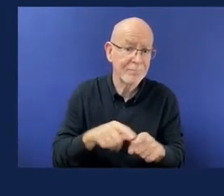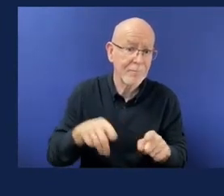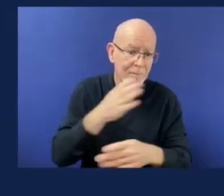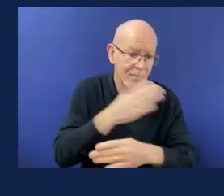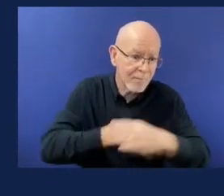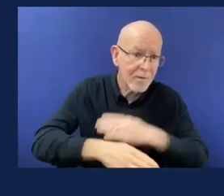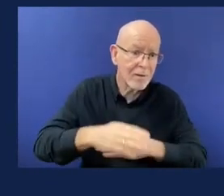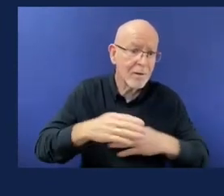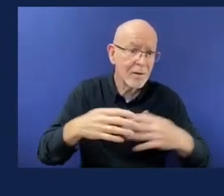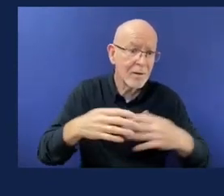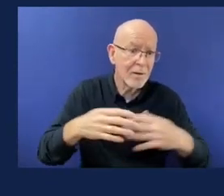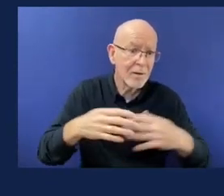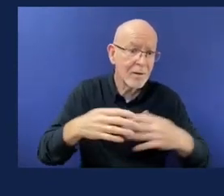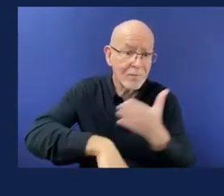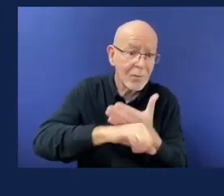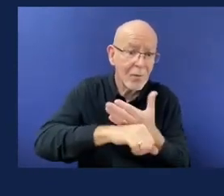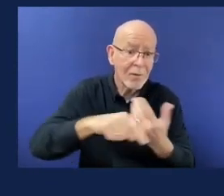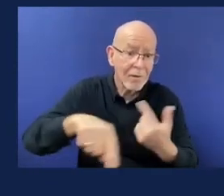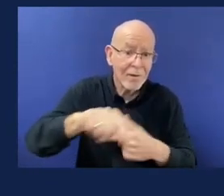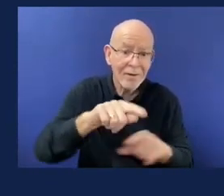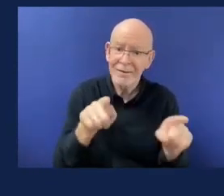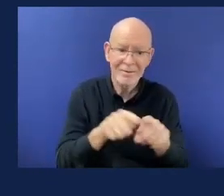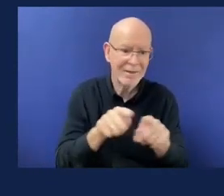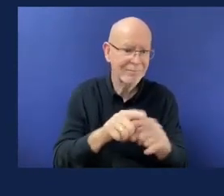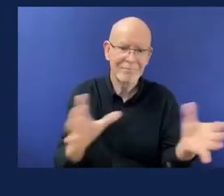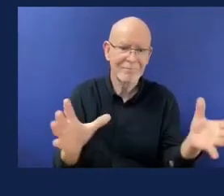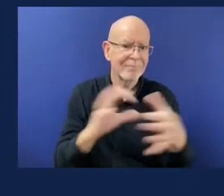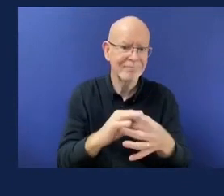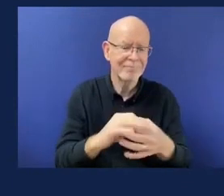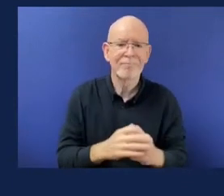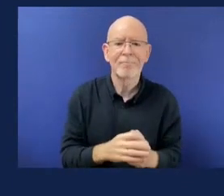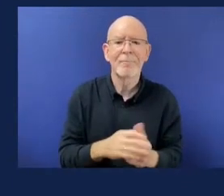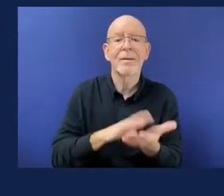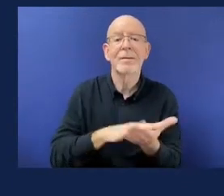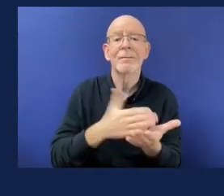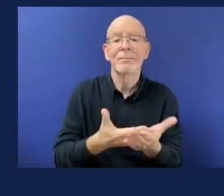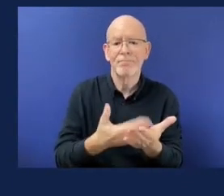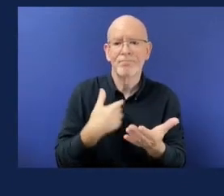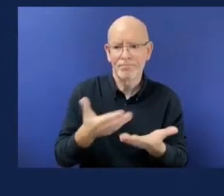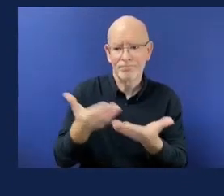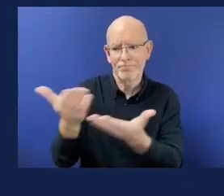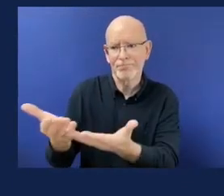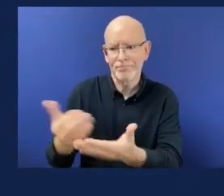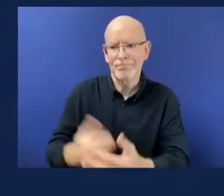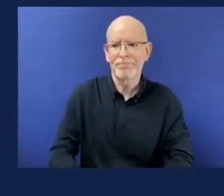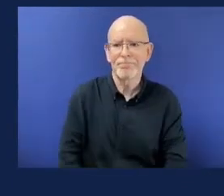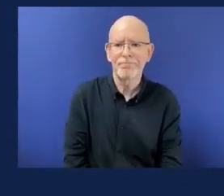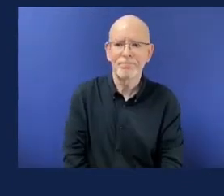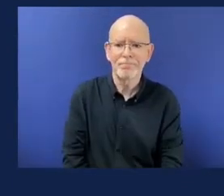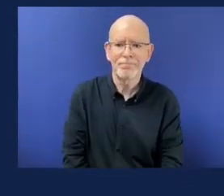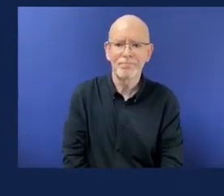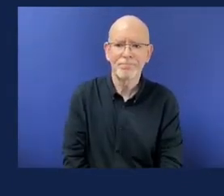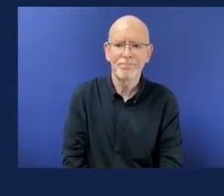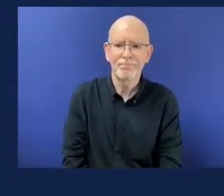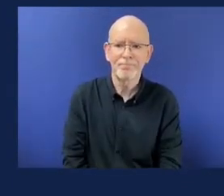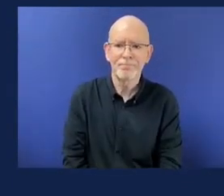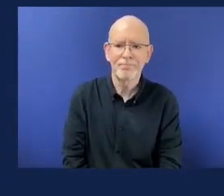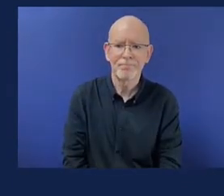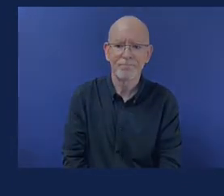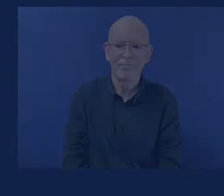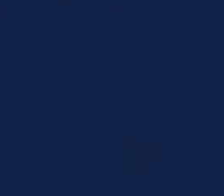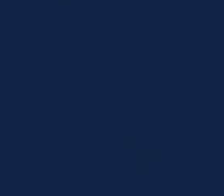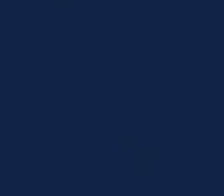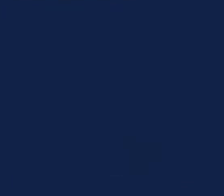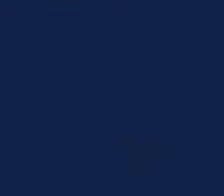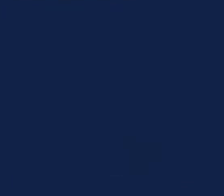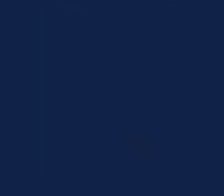should create a legacy program for para-football for disabled women and girls, both here in New Zealand and in Australia.